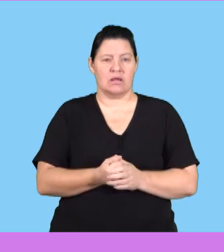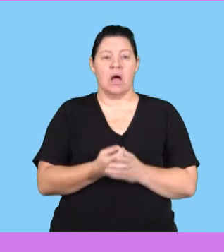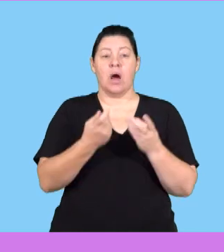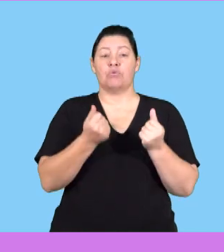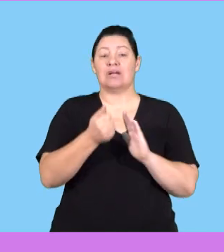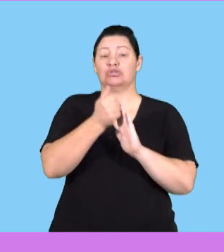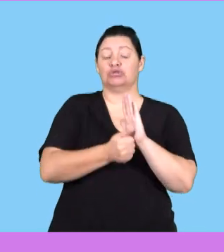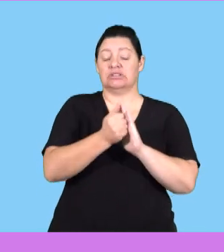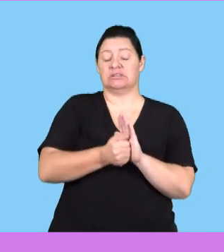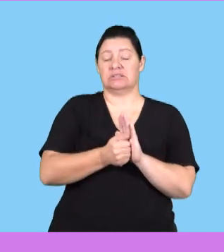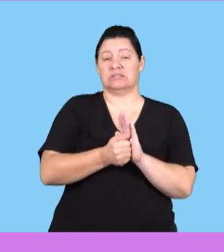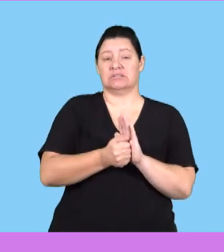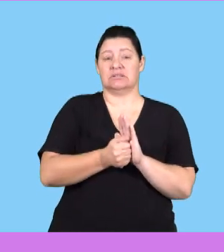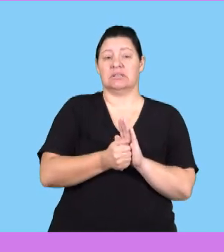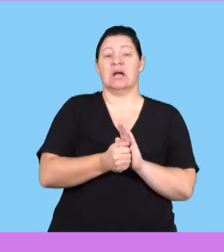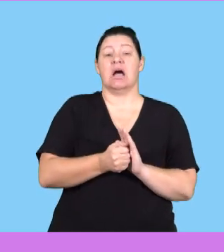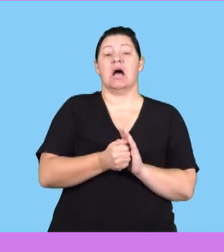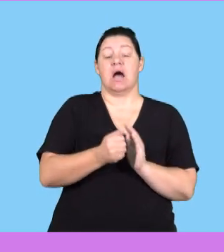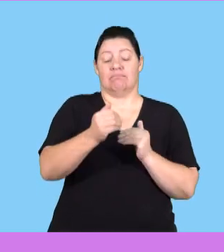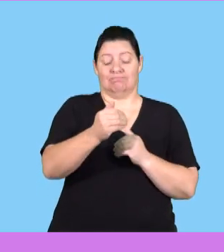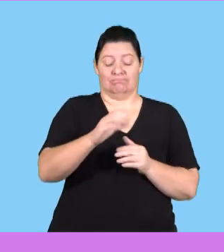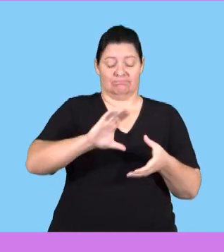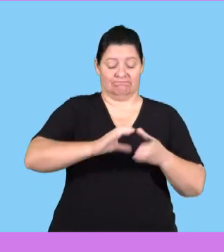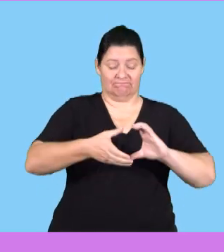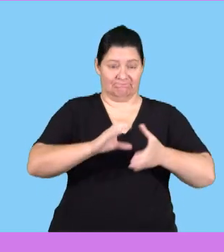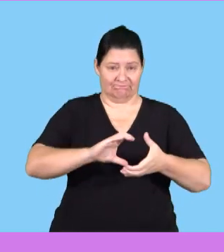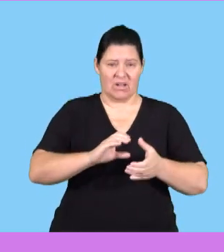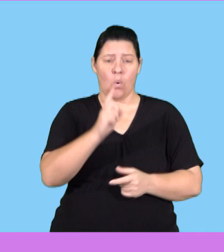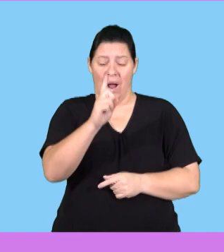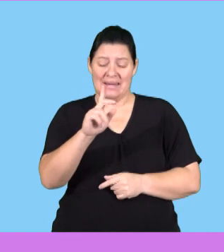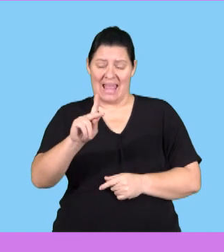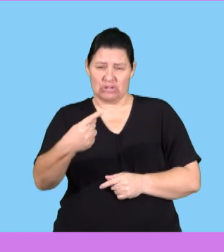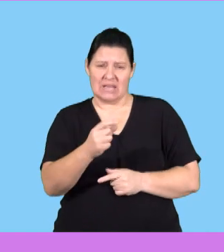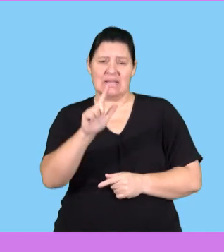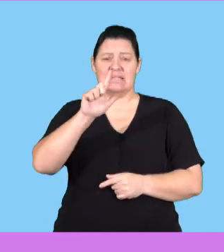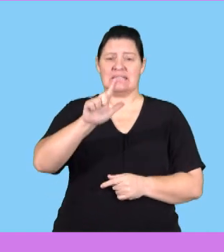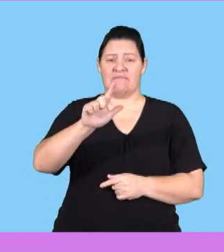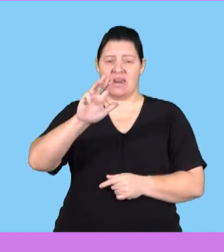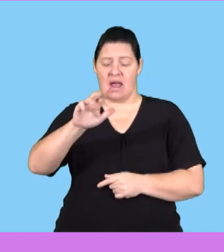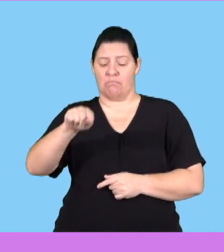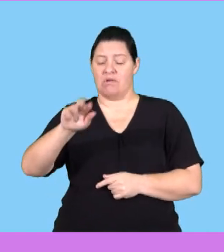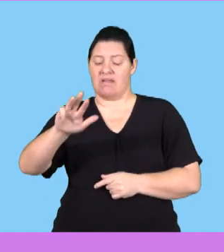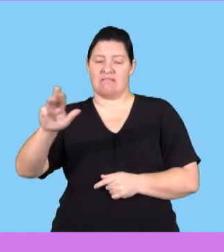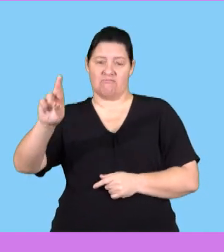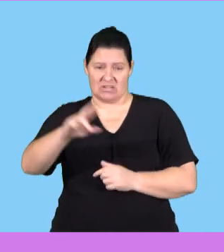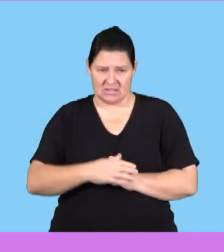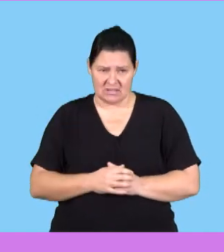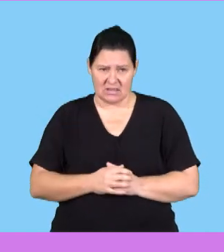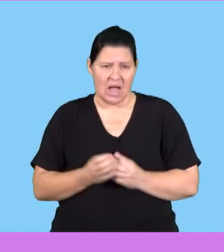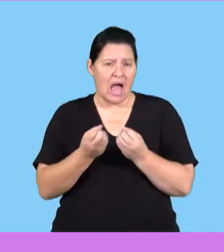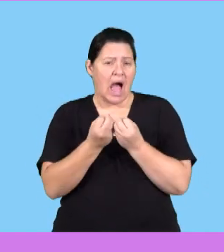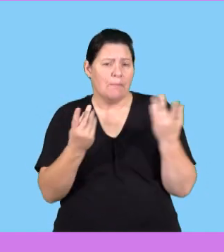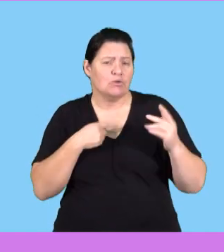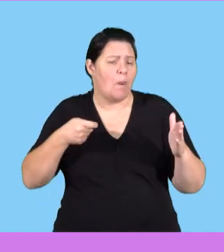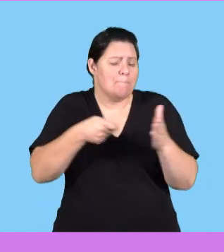The price of cheese brick is 79.99 per kilogram. How much will Sipho pay